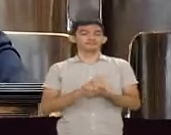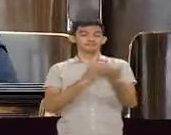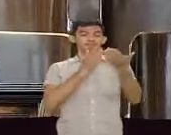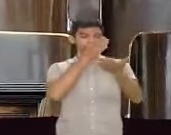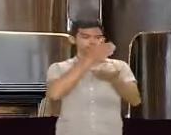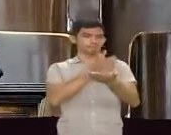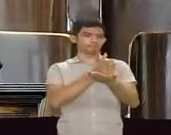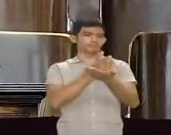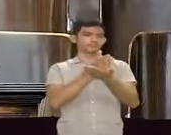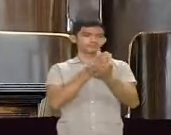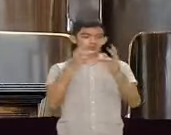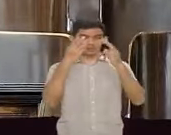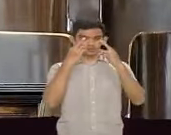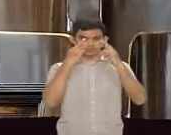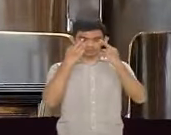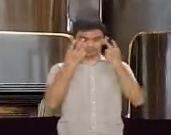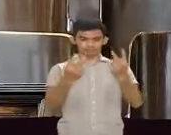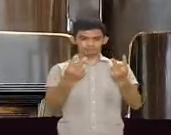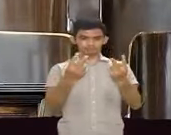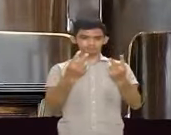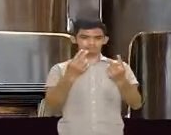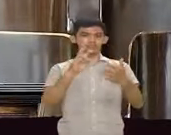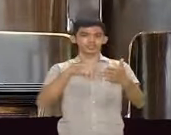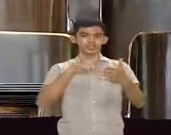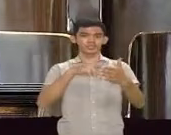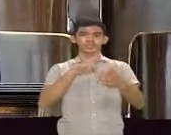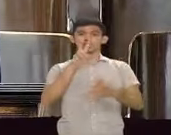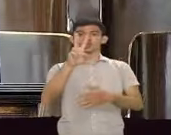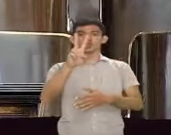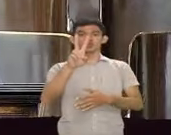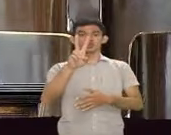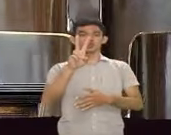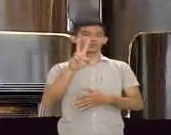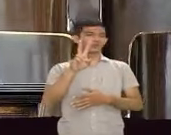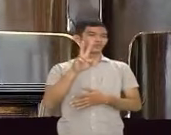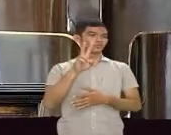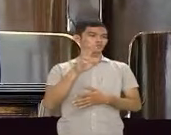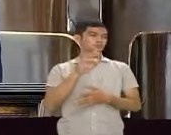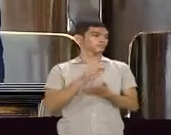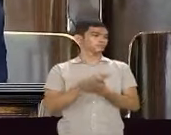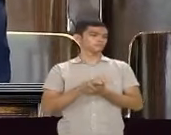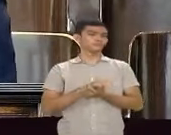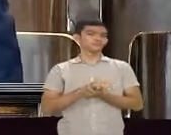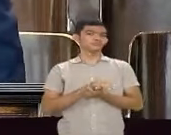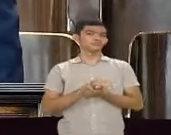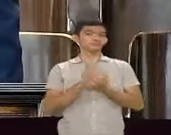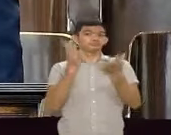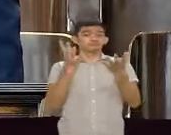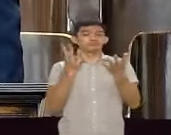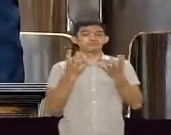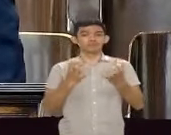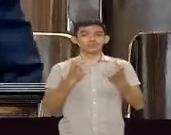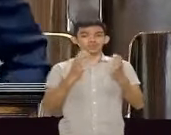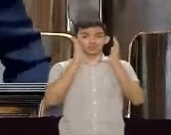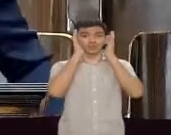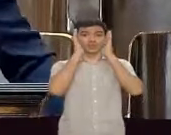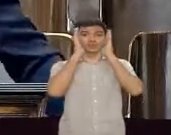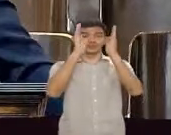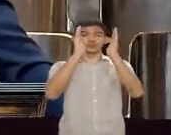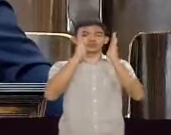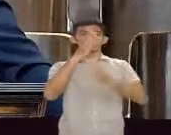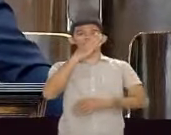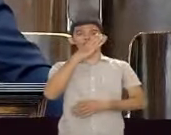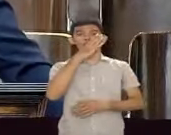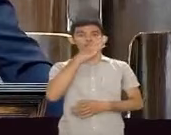this passage as well as we go through this message. 2 points only tonight. But I would like for us to focus on